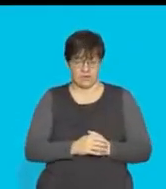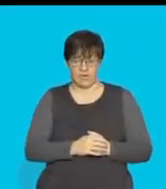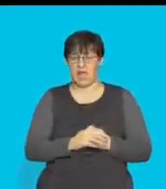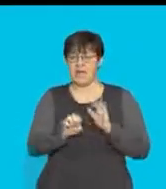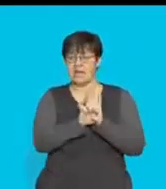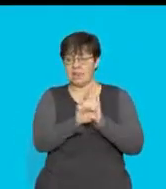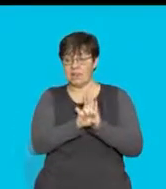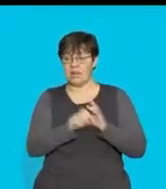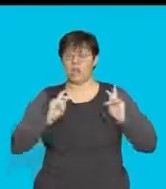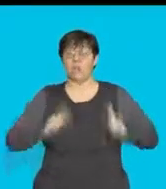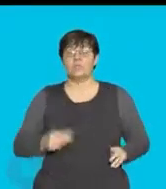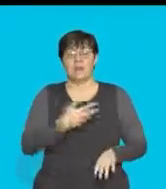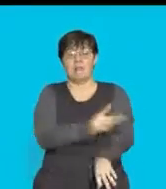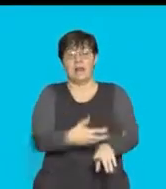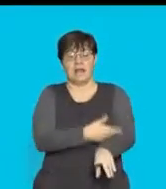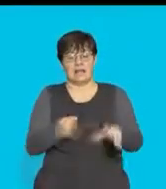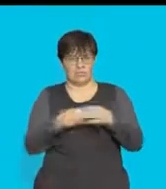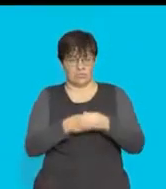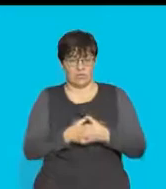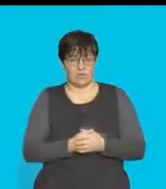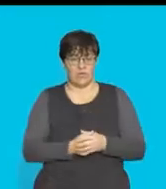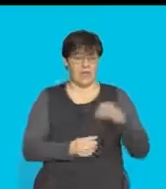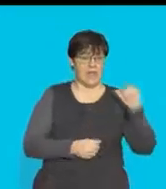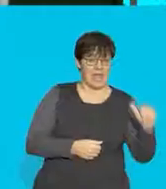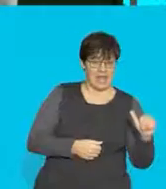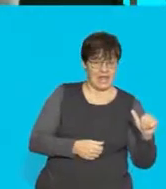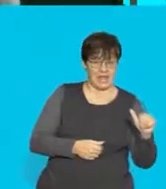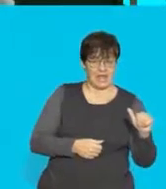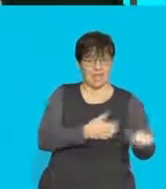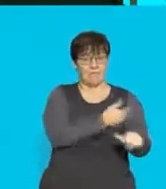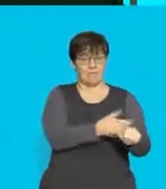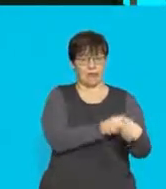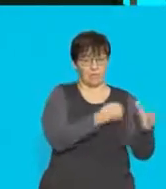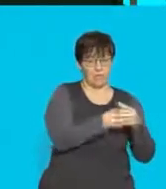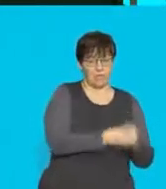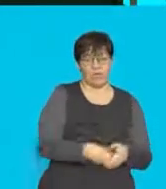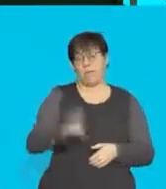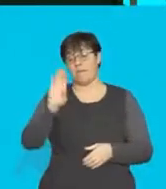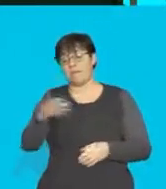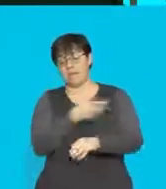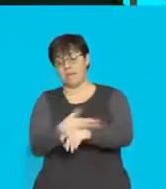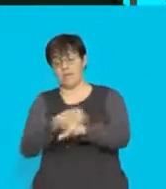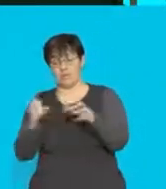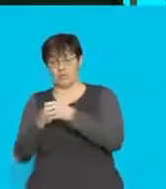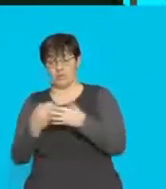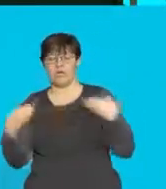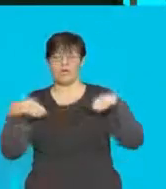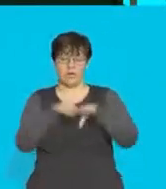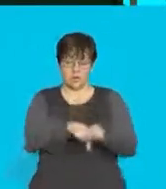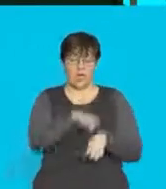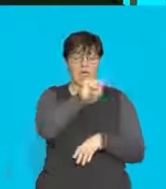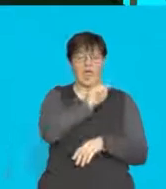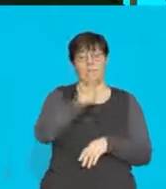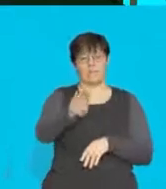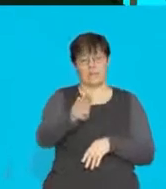An example of this are human blood groups, where you have A blood group, B blood group coming